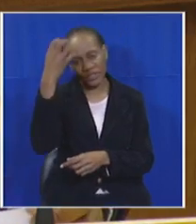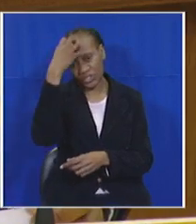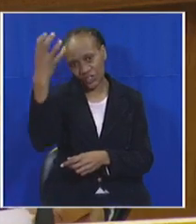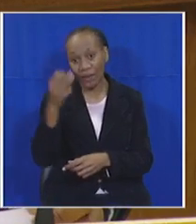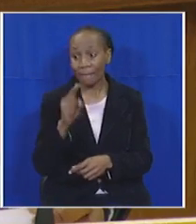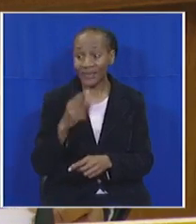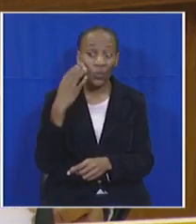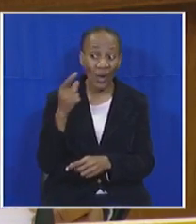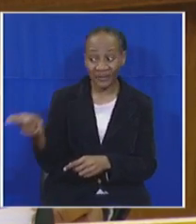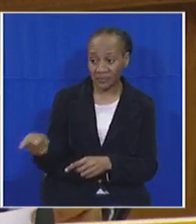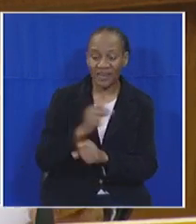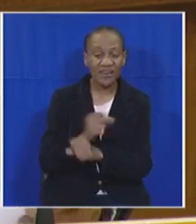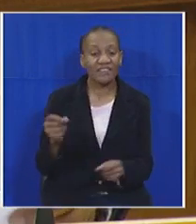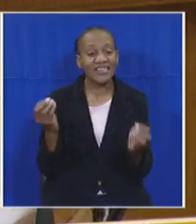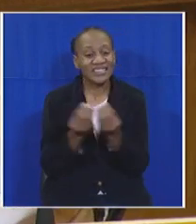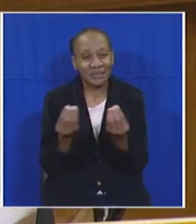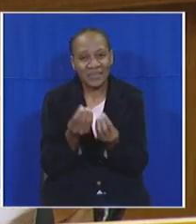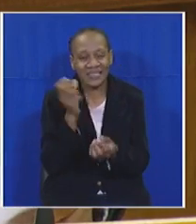DA Eringa Mahosina.